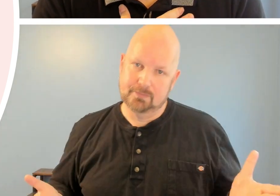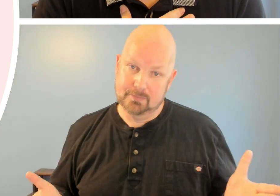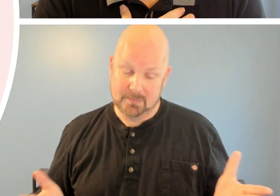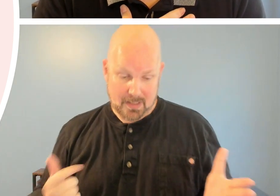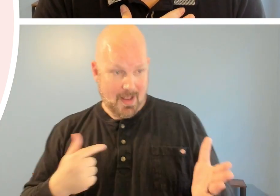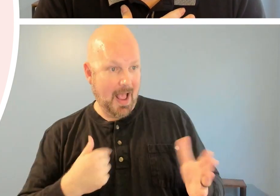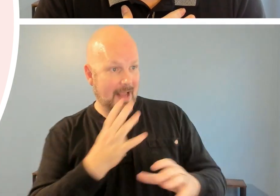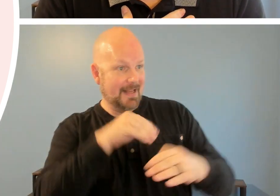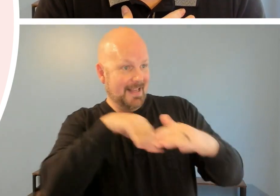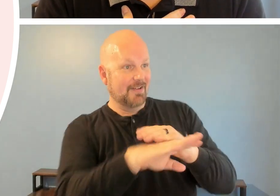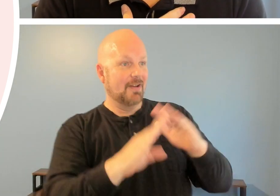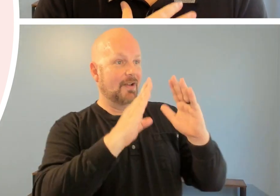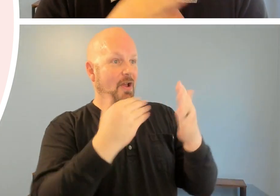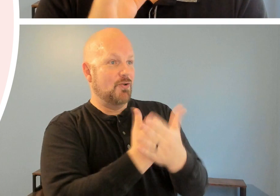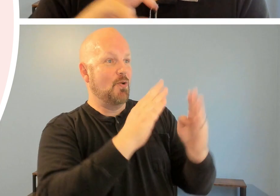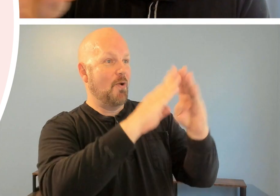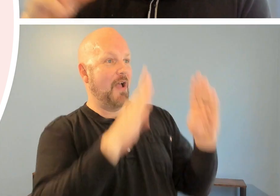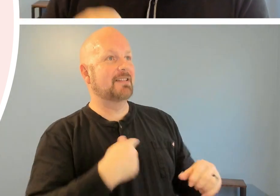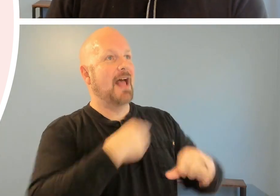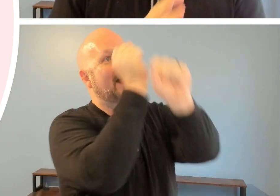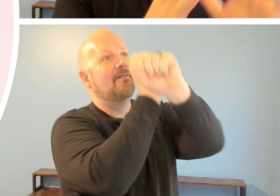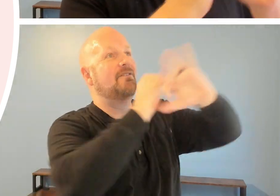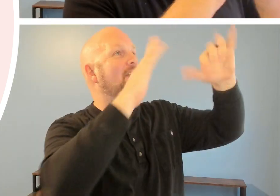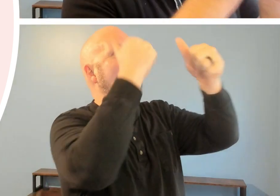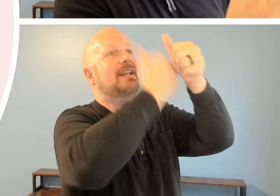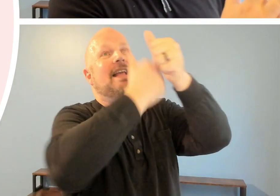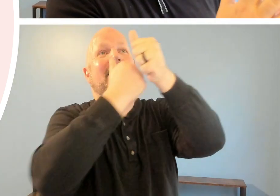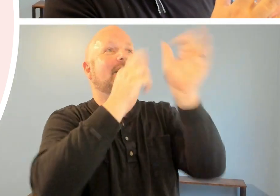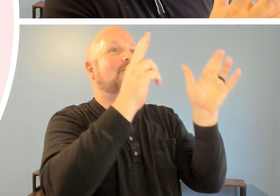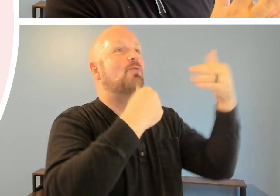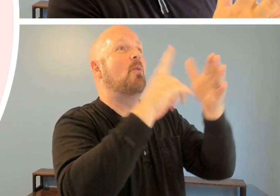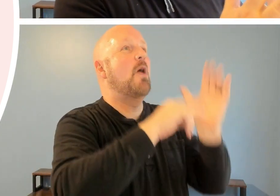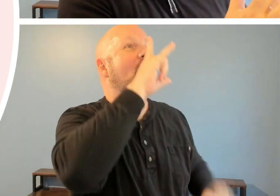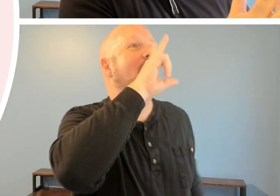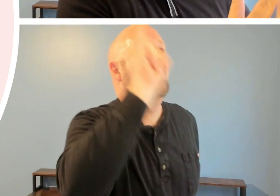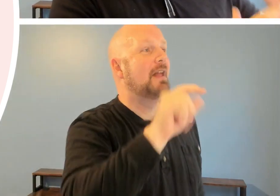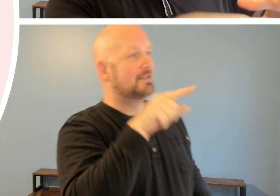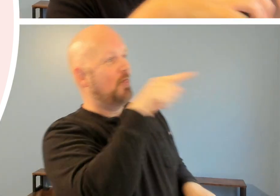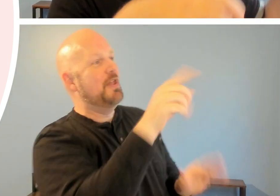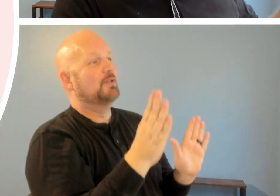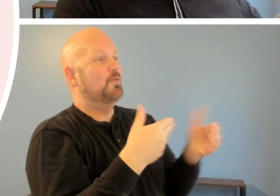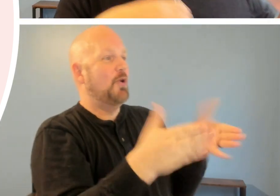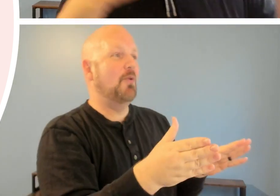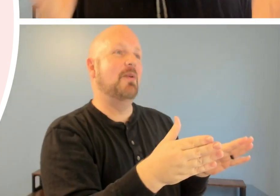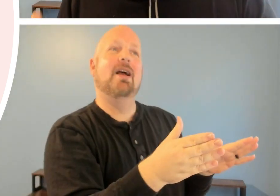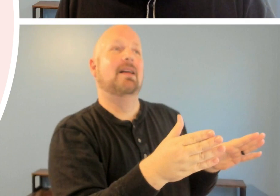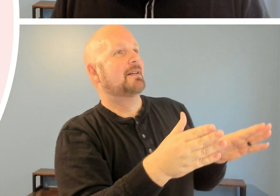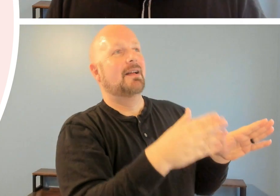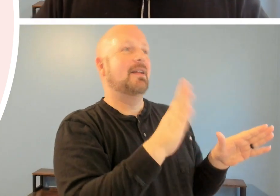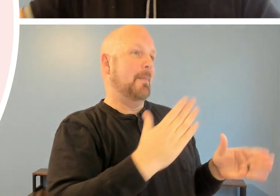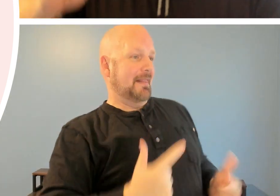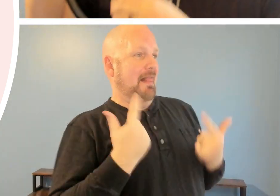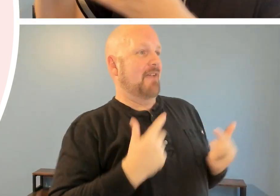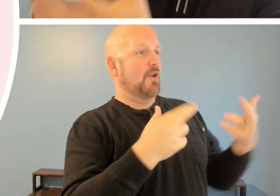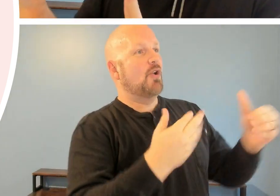envision everything that's going on and in each one of those rooms. Oh, I can make this, the living room with this new couch, but I need to buy